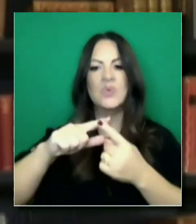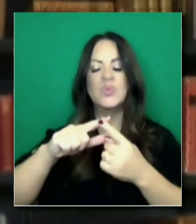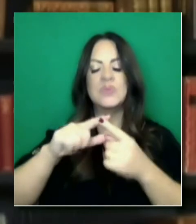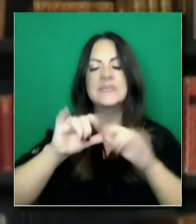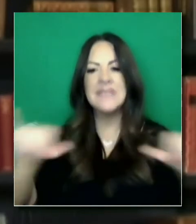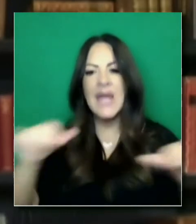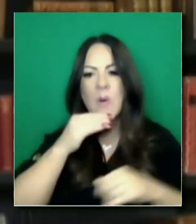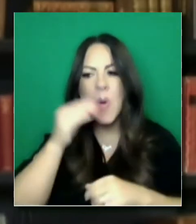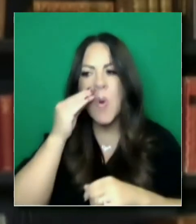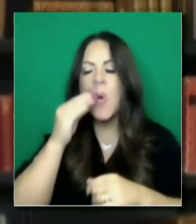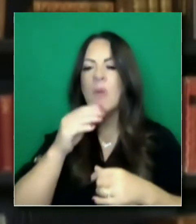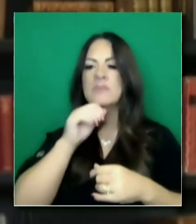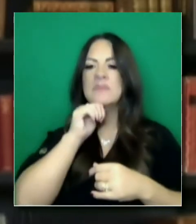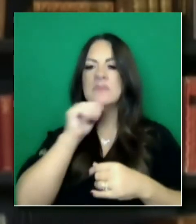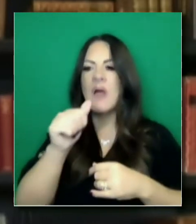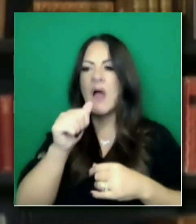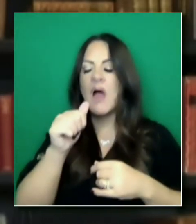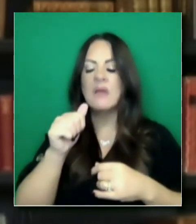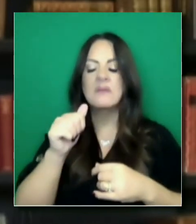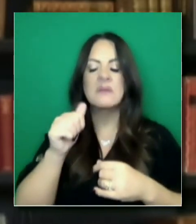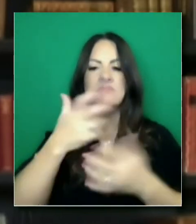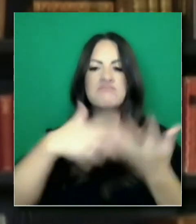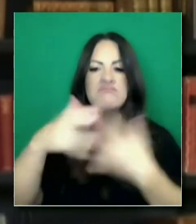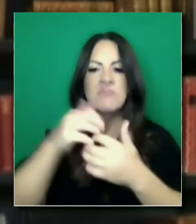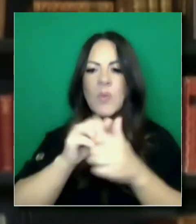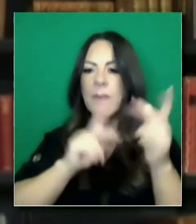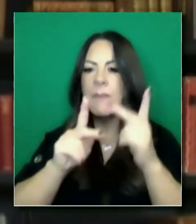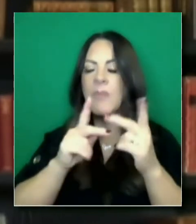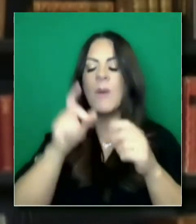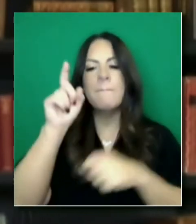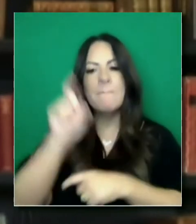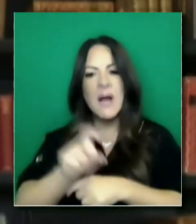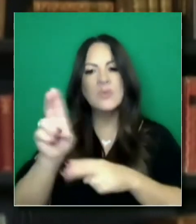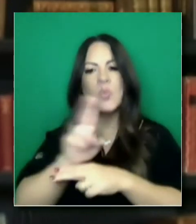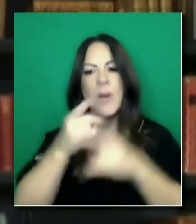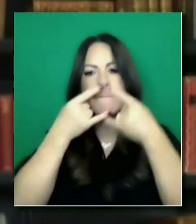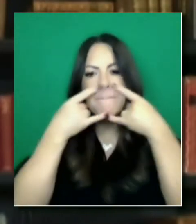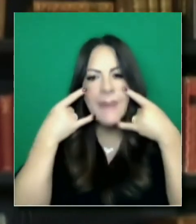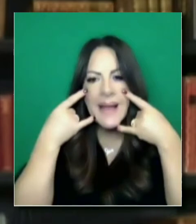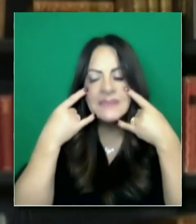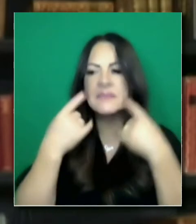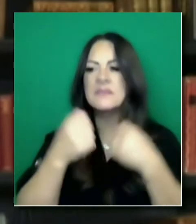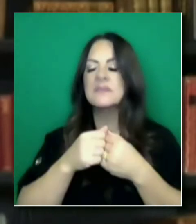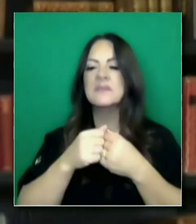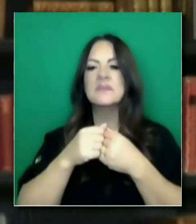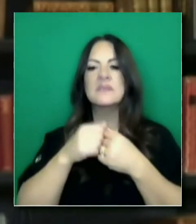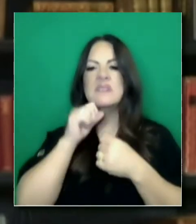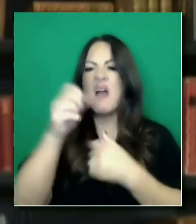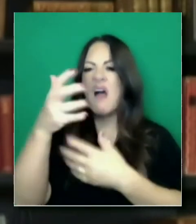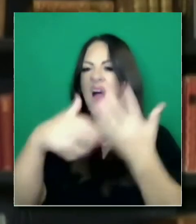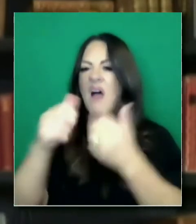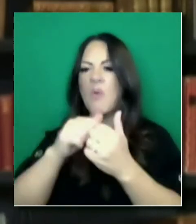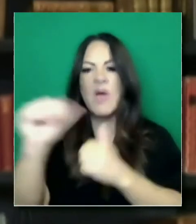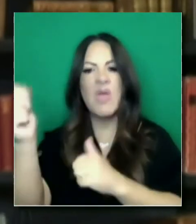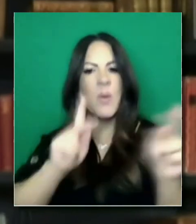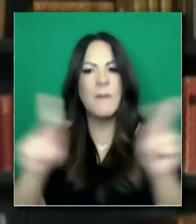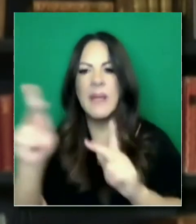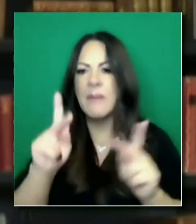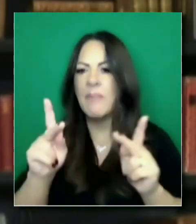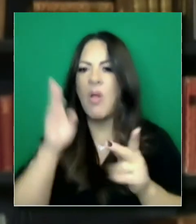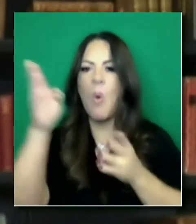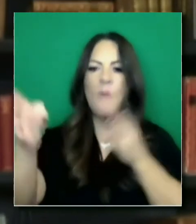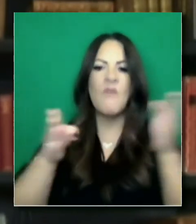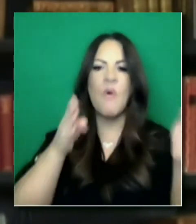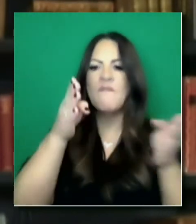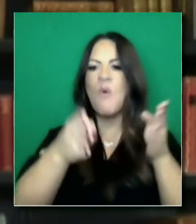with people. All these non-pharmaceutical interventions, meaning mask wearing, meaning avoiding mixing, the like, are critical